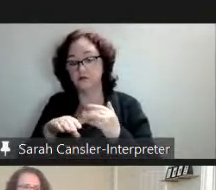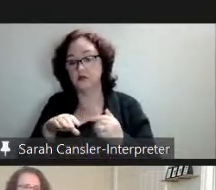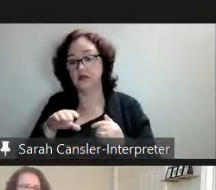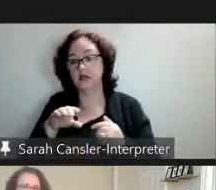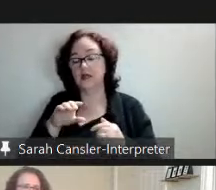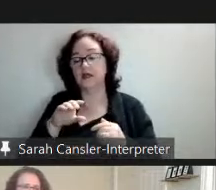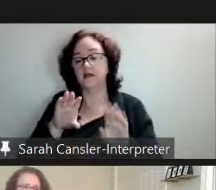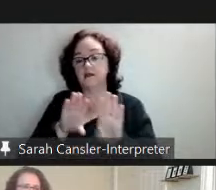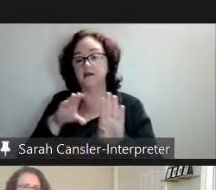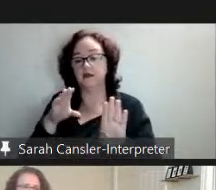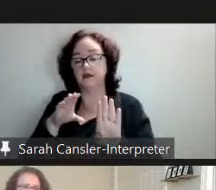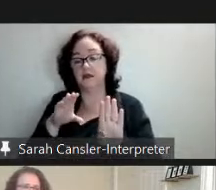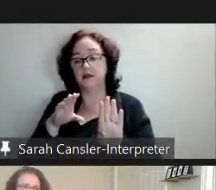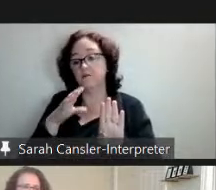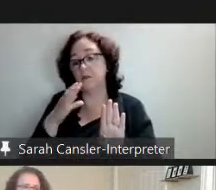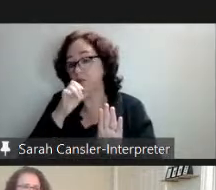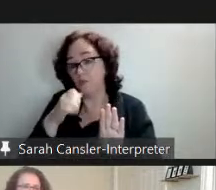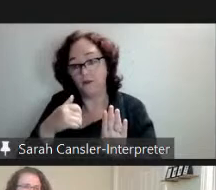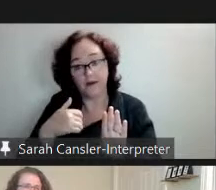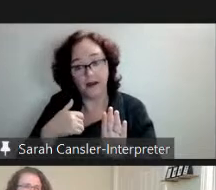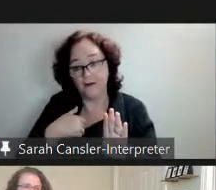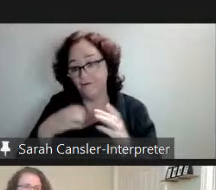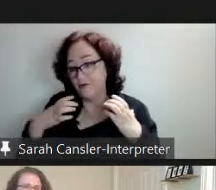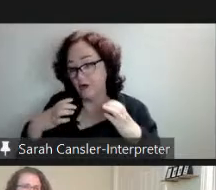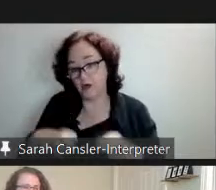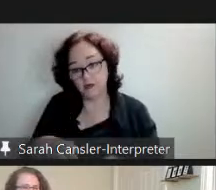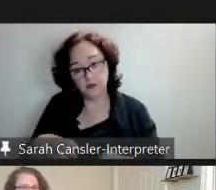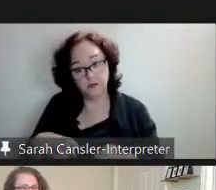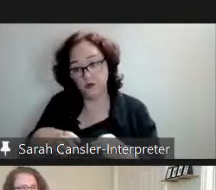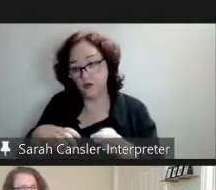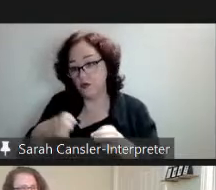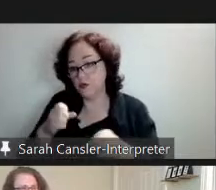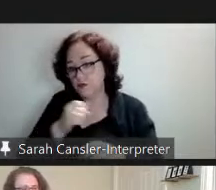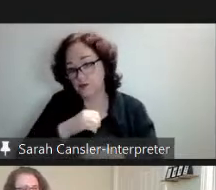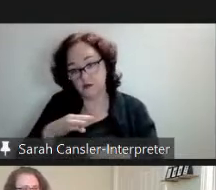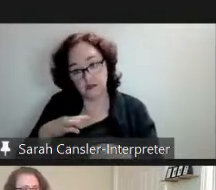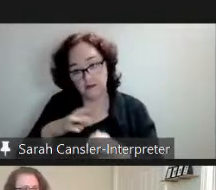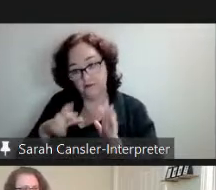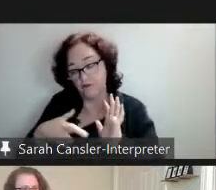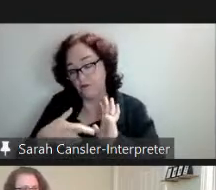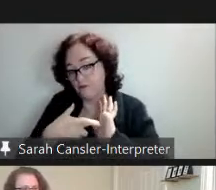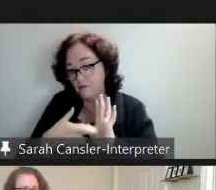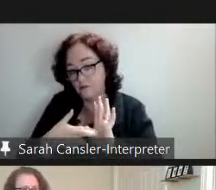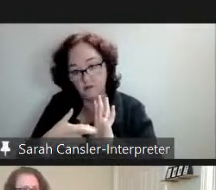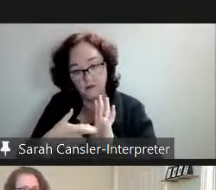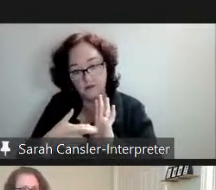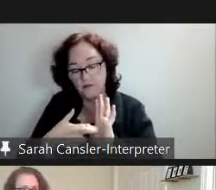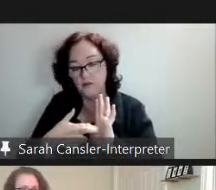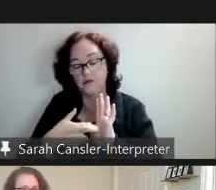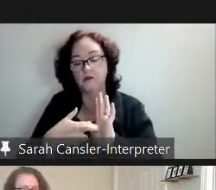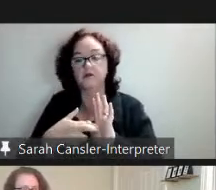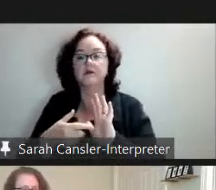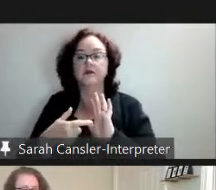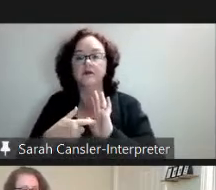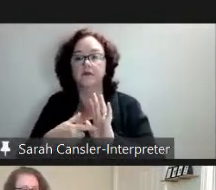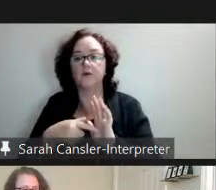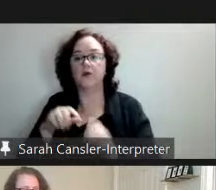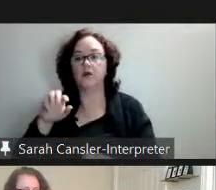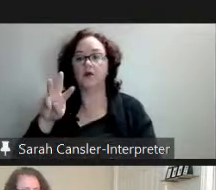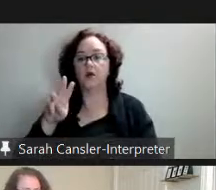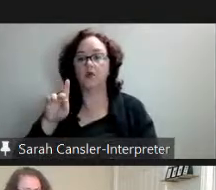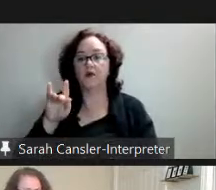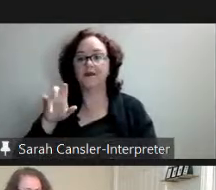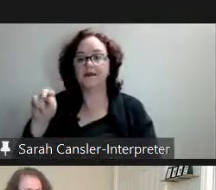customer service representative. And so the prime example of that would be the Wilson station at